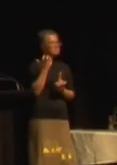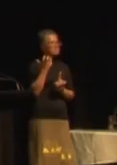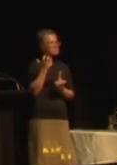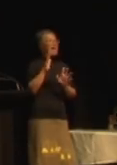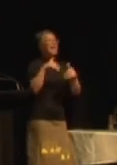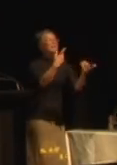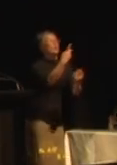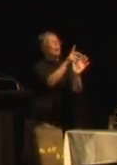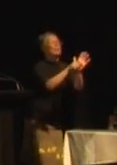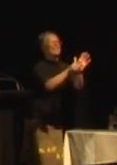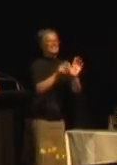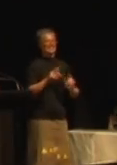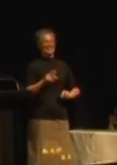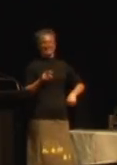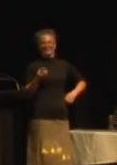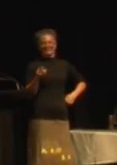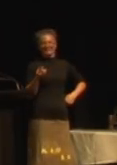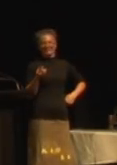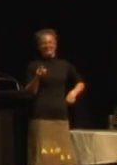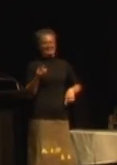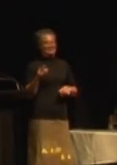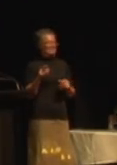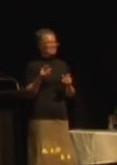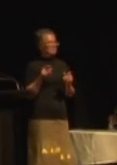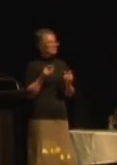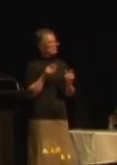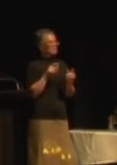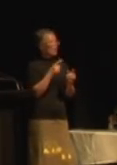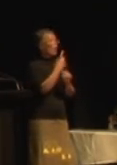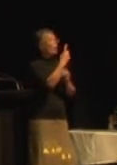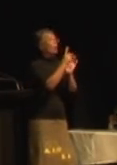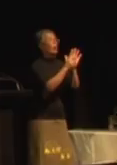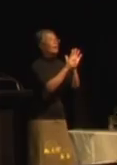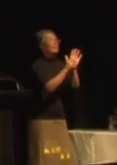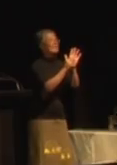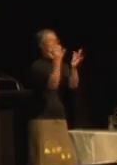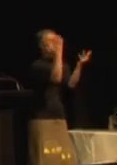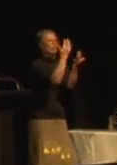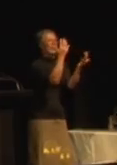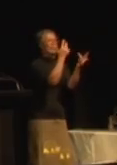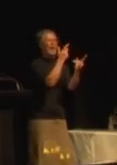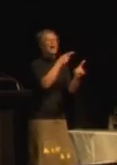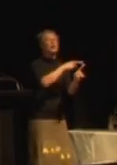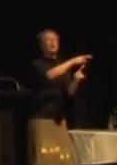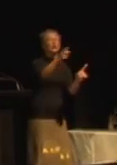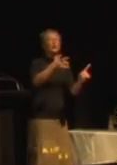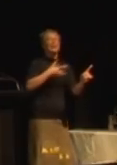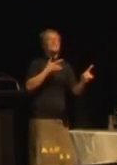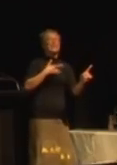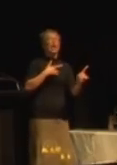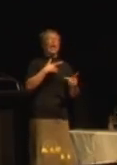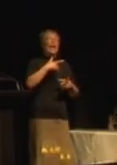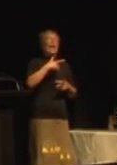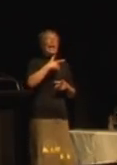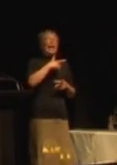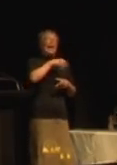a situation where someone has done something to make you feel included. I want you to write it down on a piece of paper or